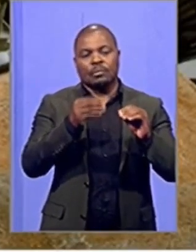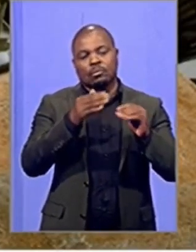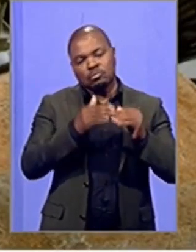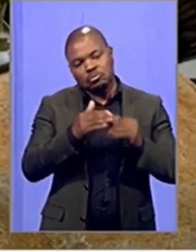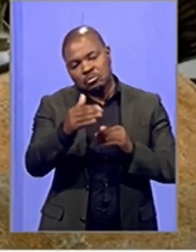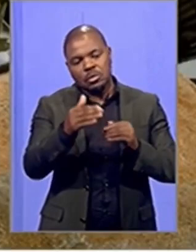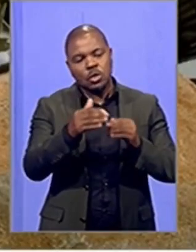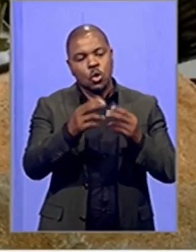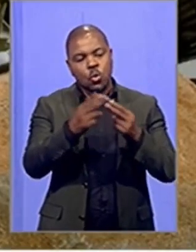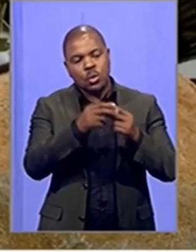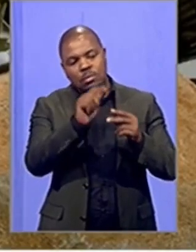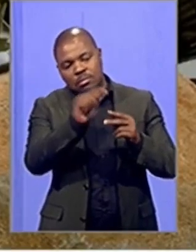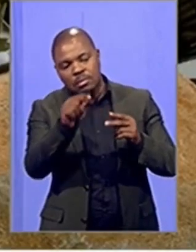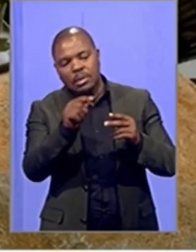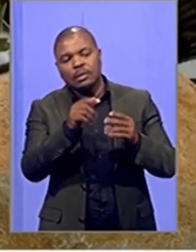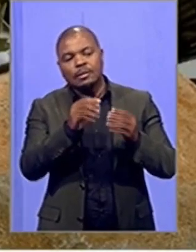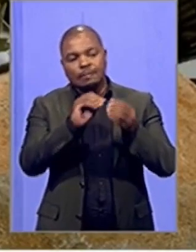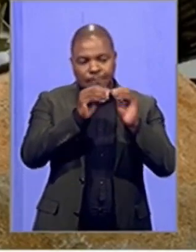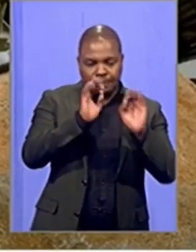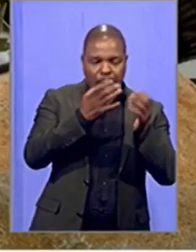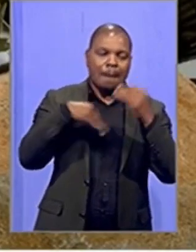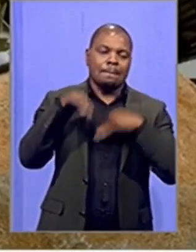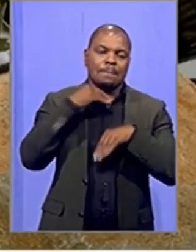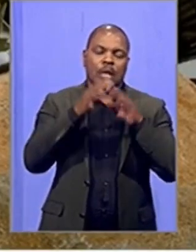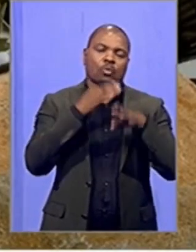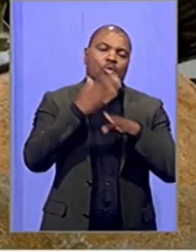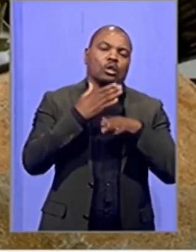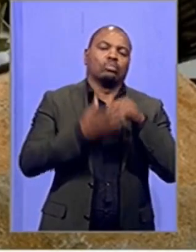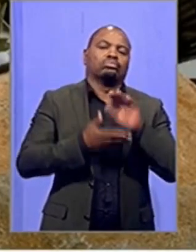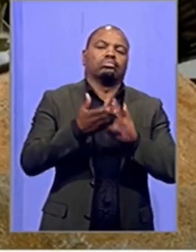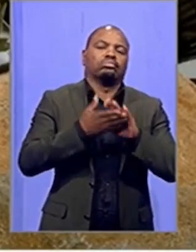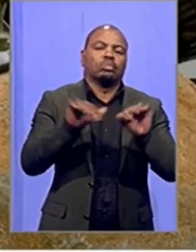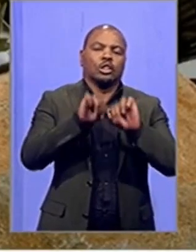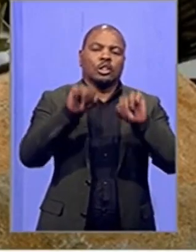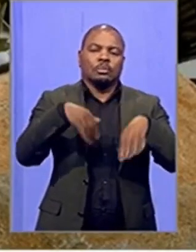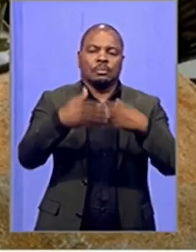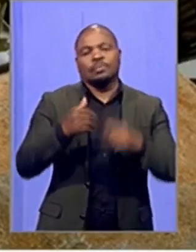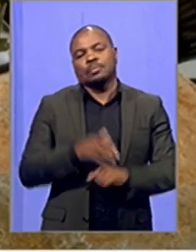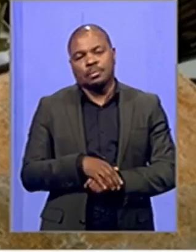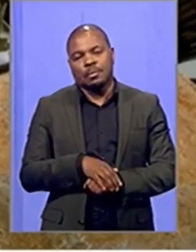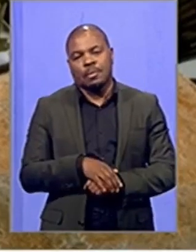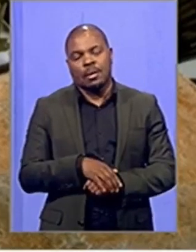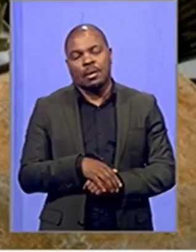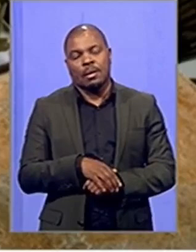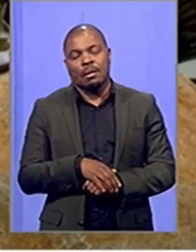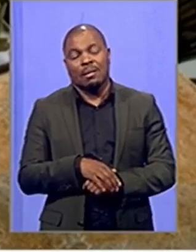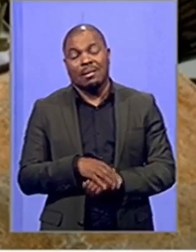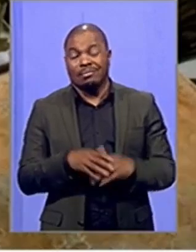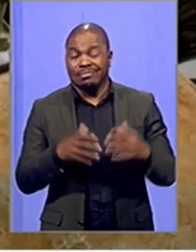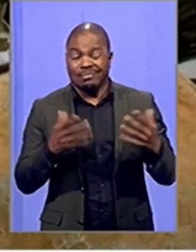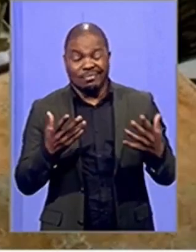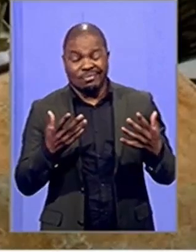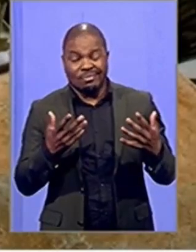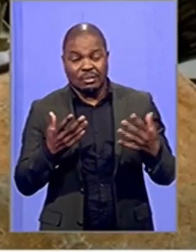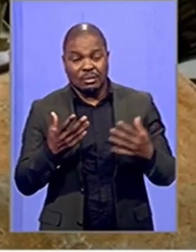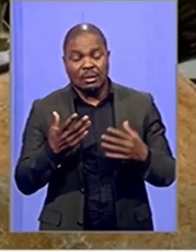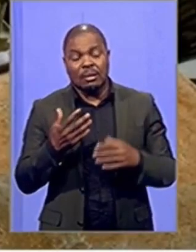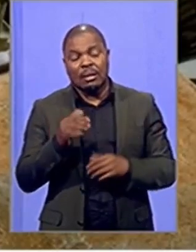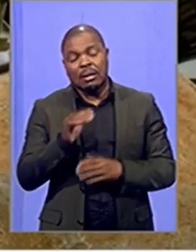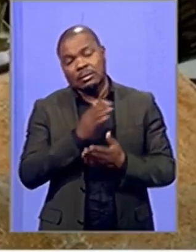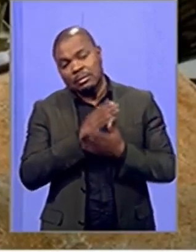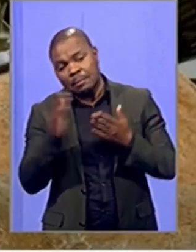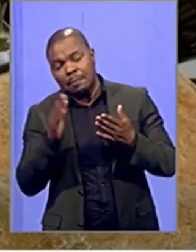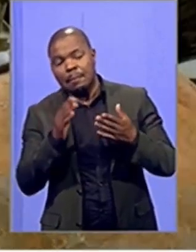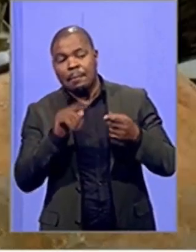cases those units also then returning to the system. So there are